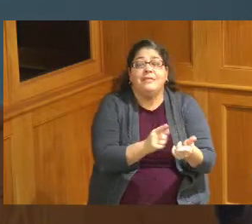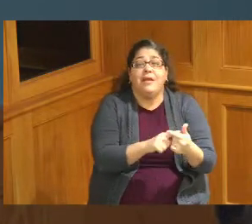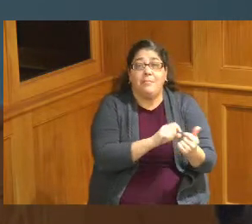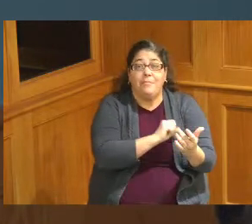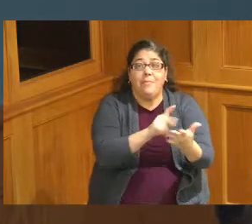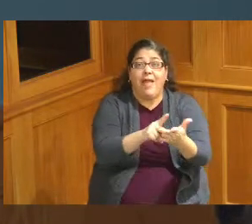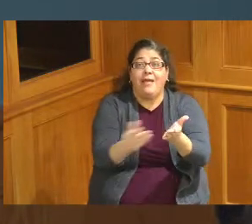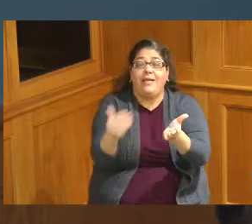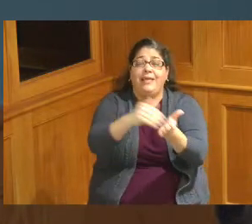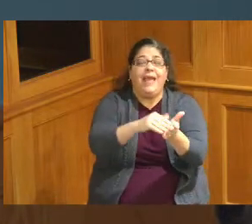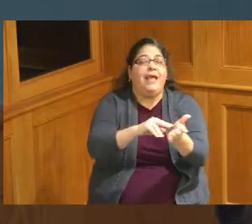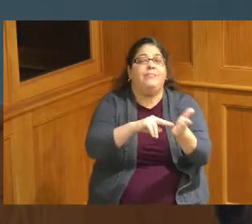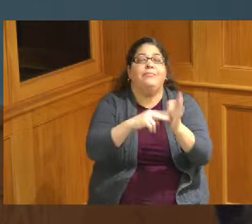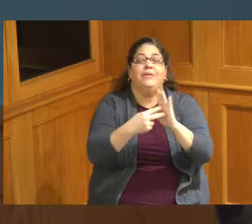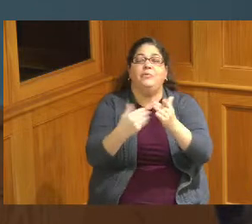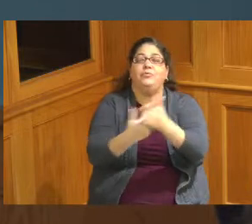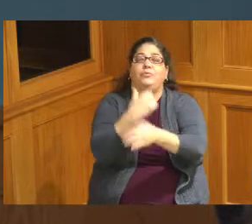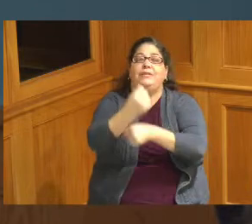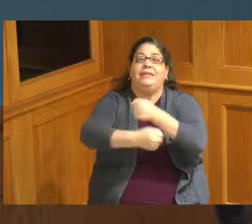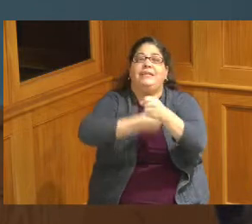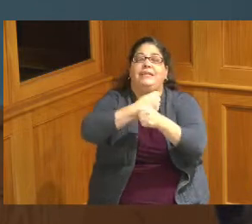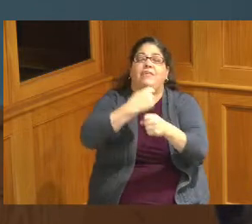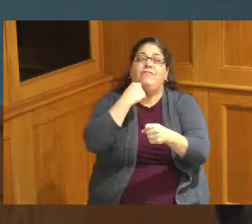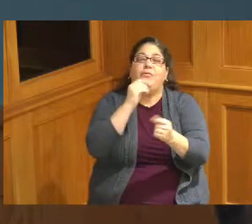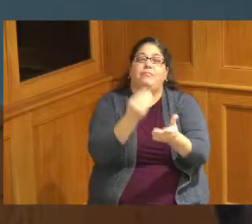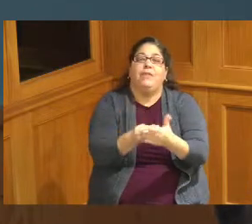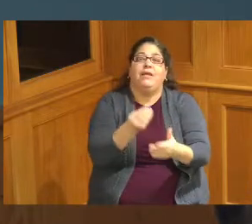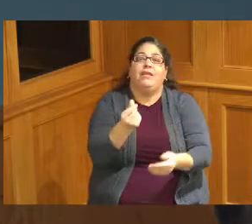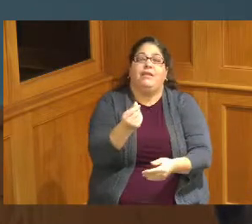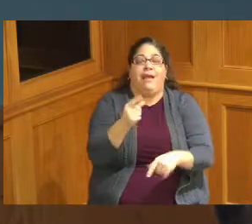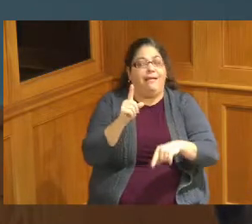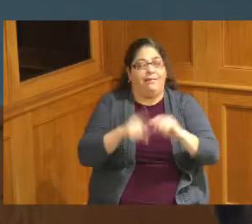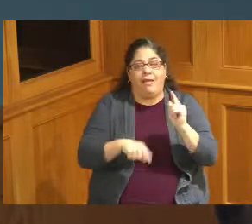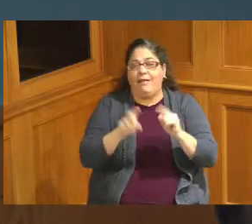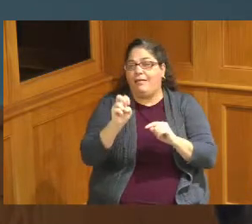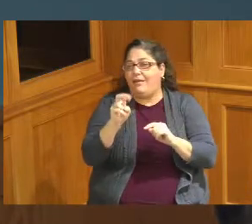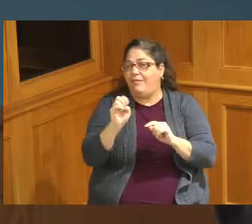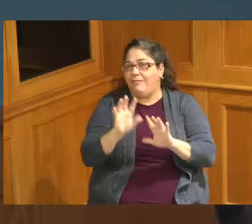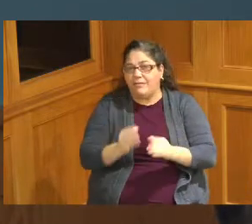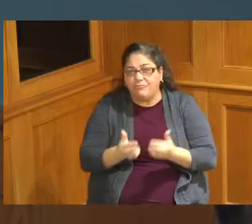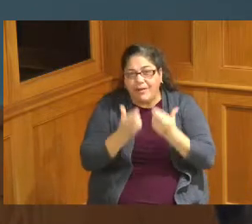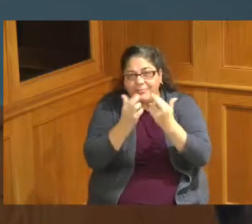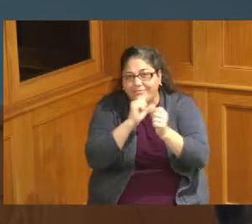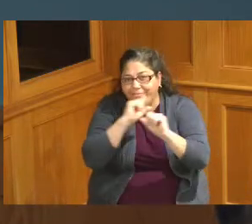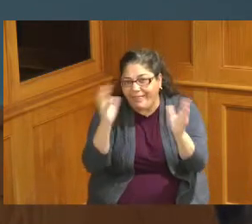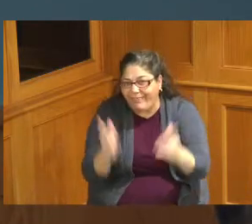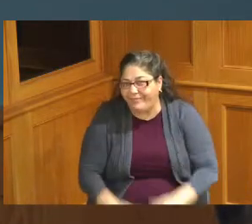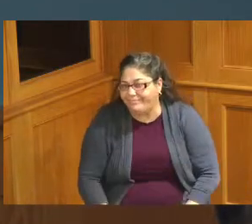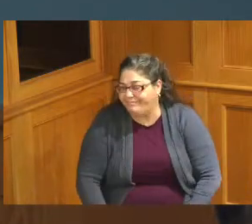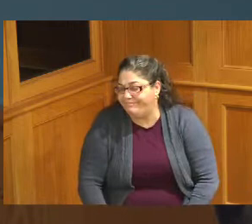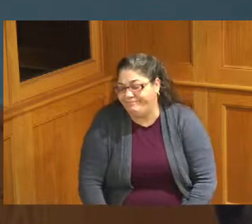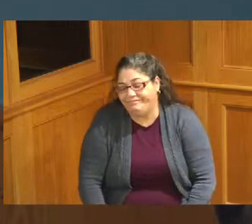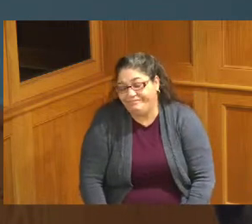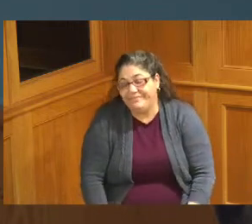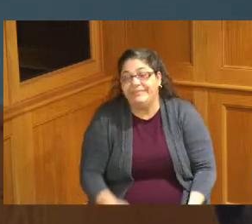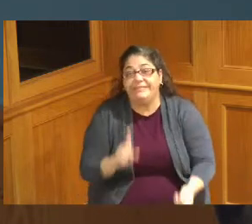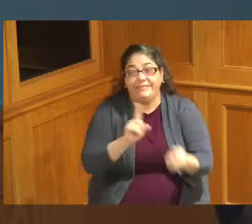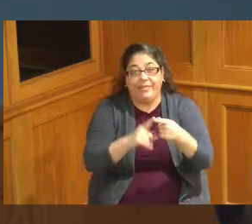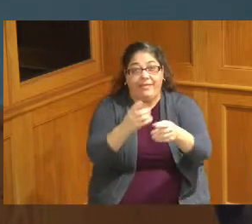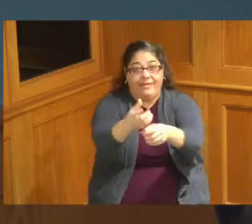I'm in another year, and I can't even make a move because I can't even recommend anything until I get the